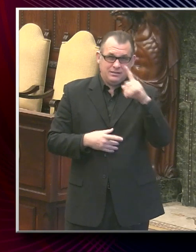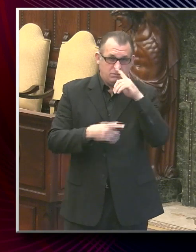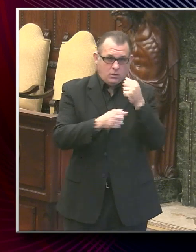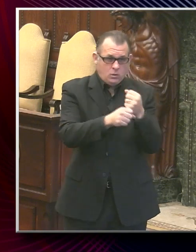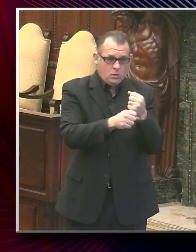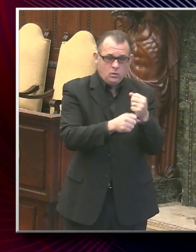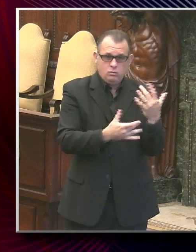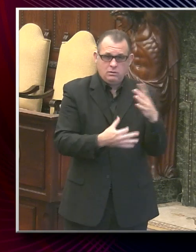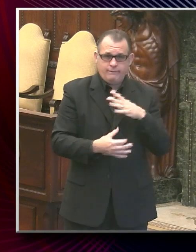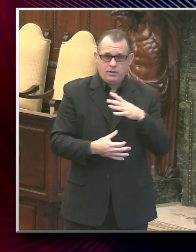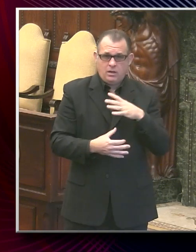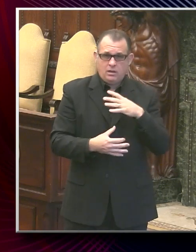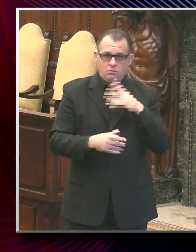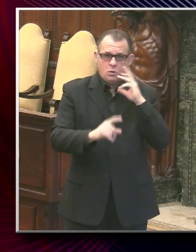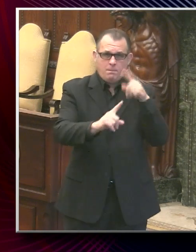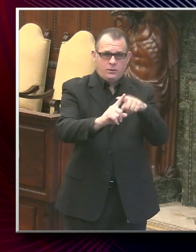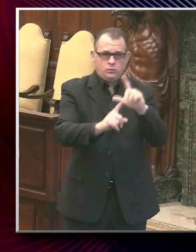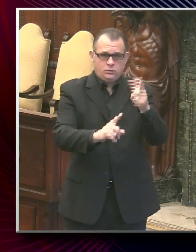Okay. Thank you.